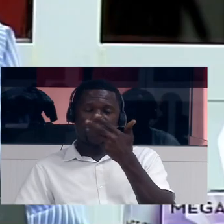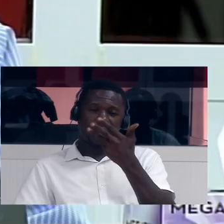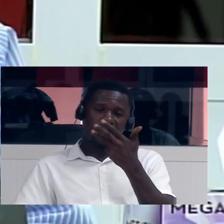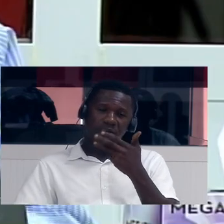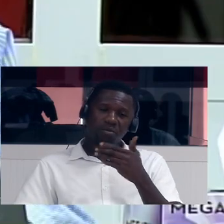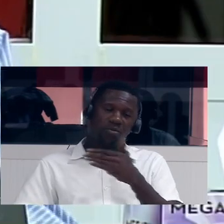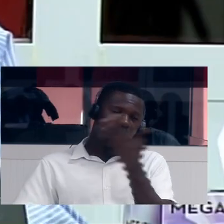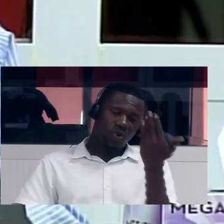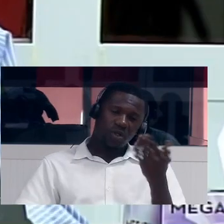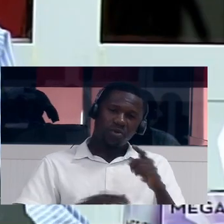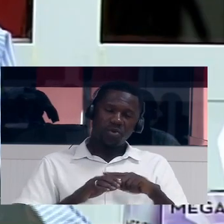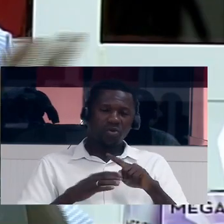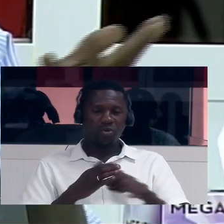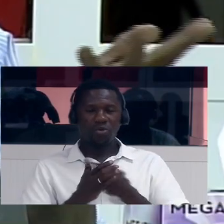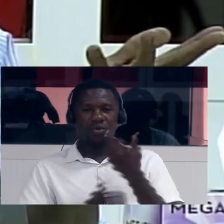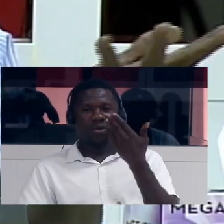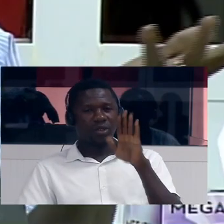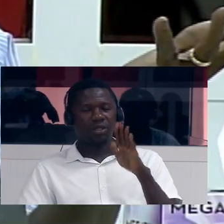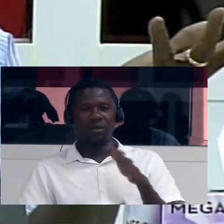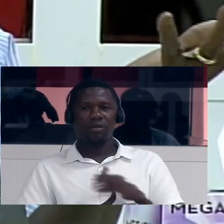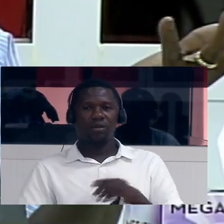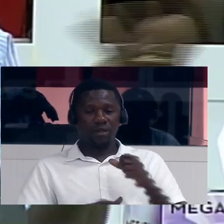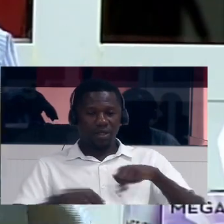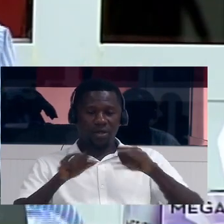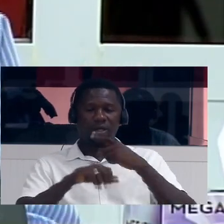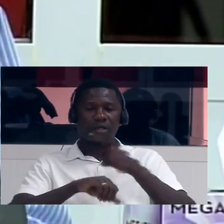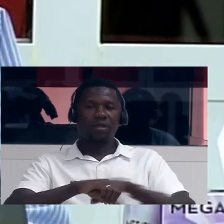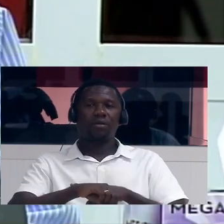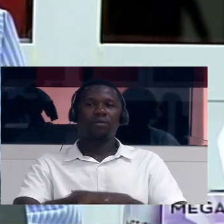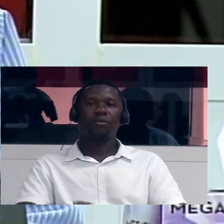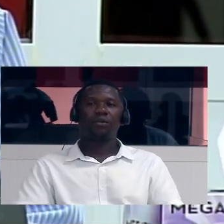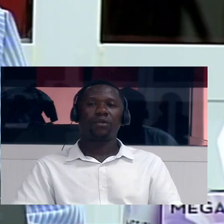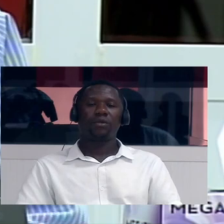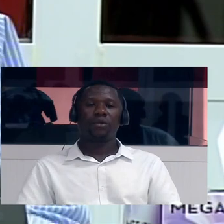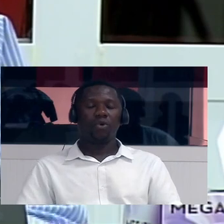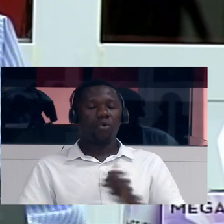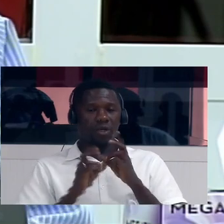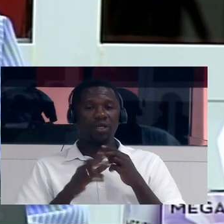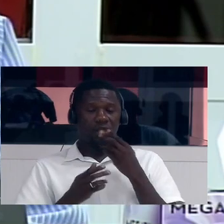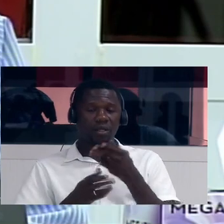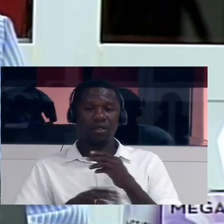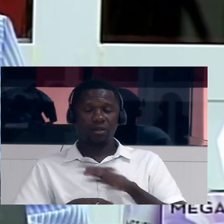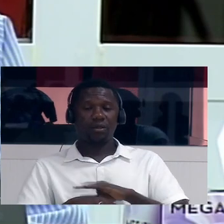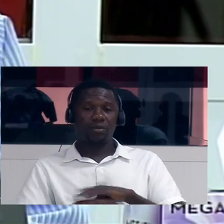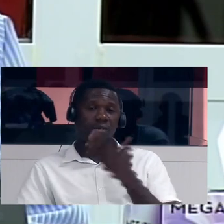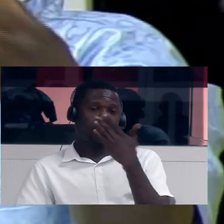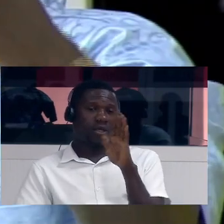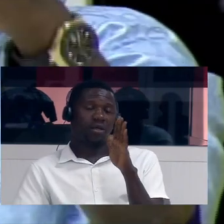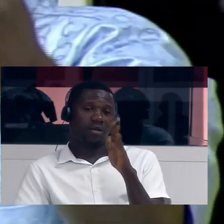a.m.? Around that time. I don't want to give you the wrong time. Okay, let's say 10 a.m. All